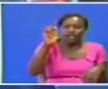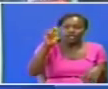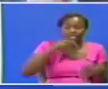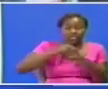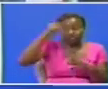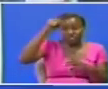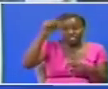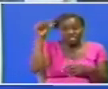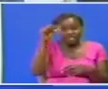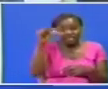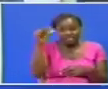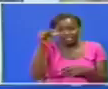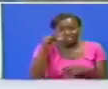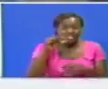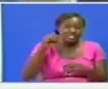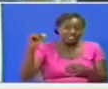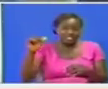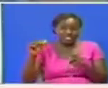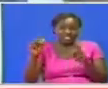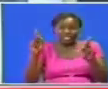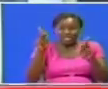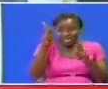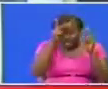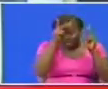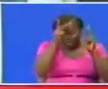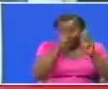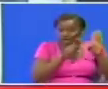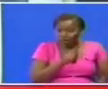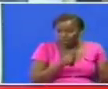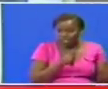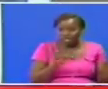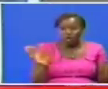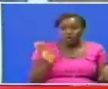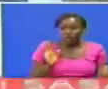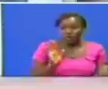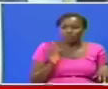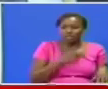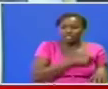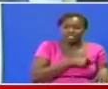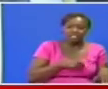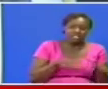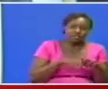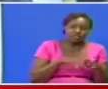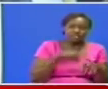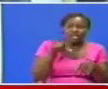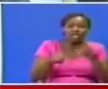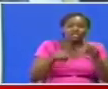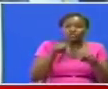in the east to Kakamega in the west, Wiper delegates and members have made their choice known.